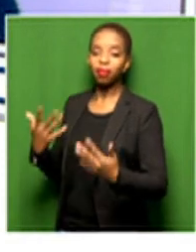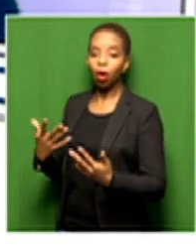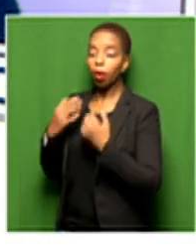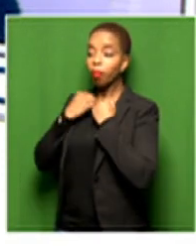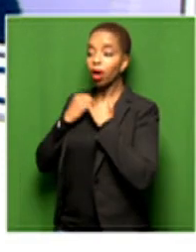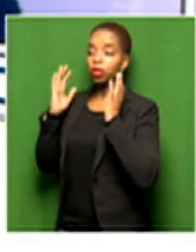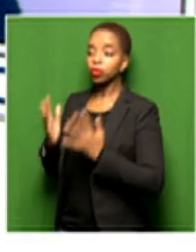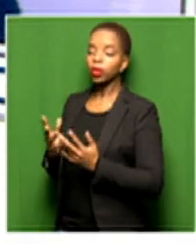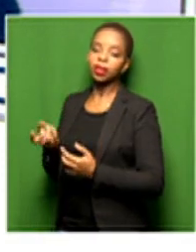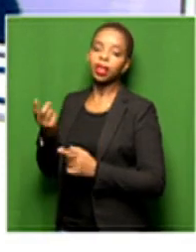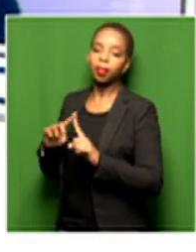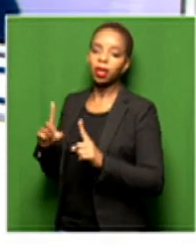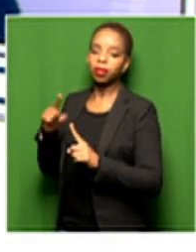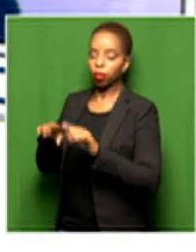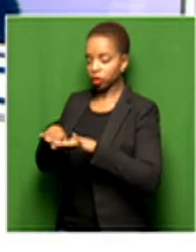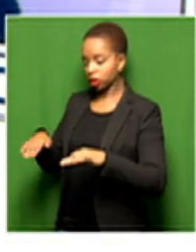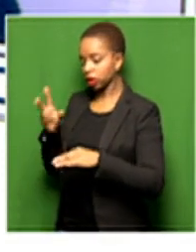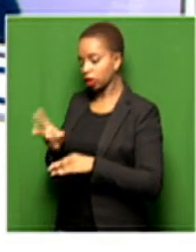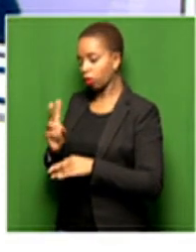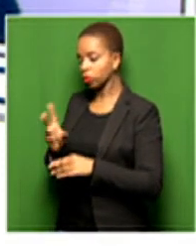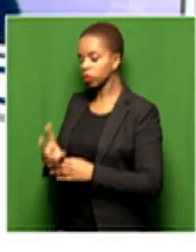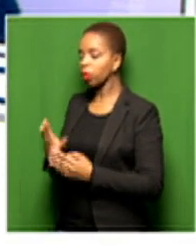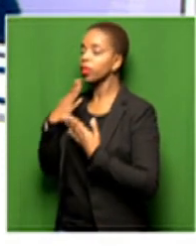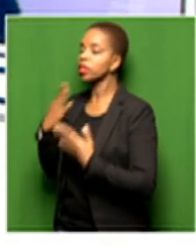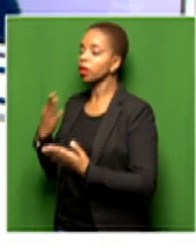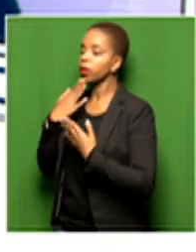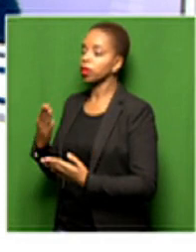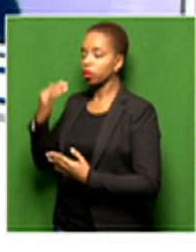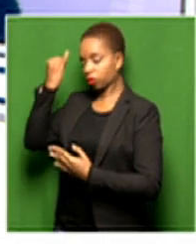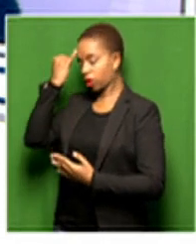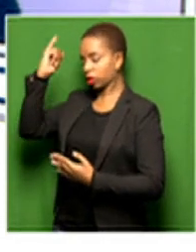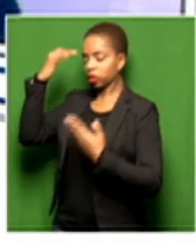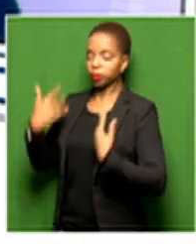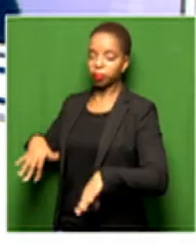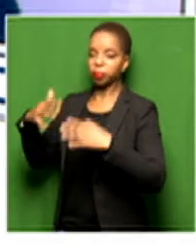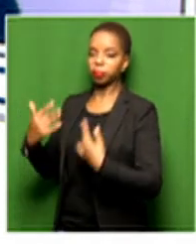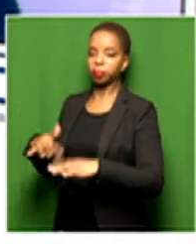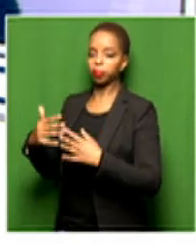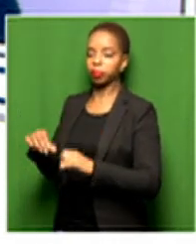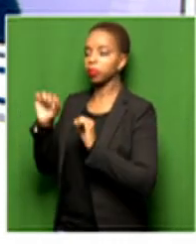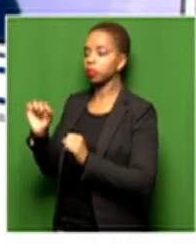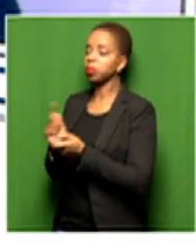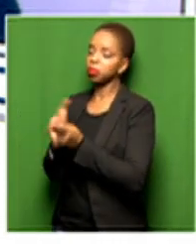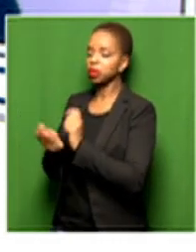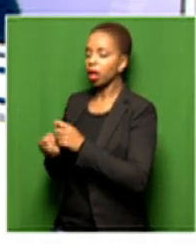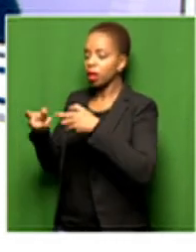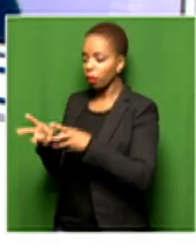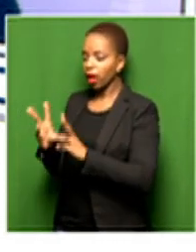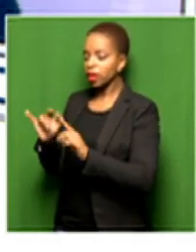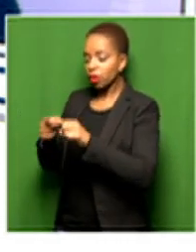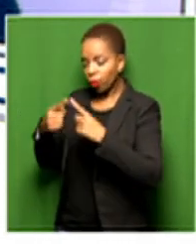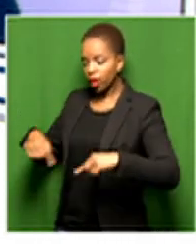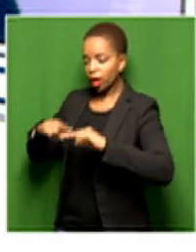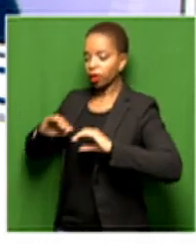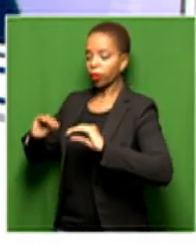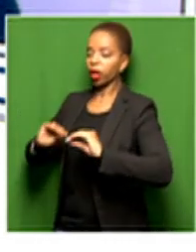children themselves. Thank you so much for coming up with such a brilliant concept and brilliant idea. That will certainly change the way that we